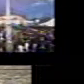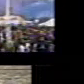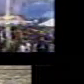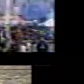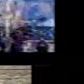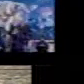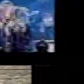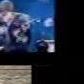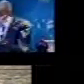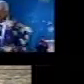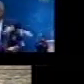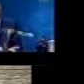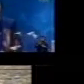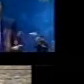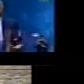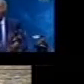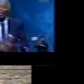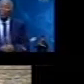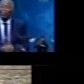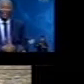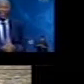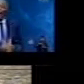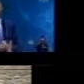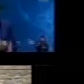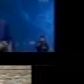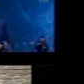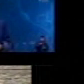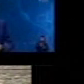Jesus Christ, we pray.